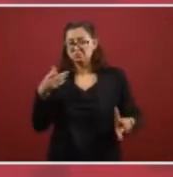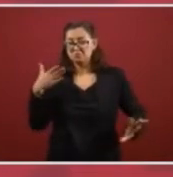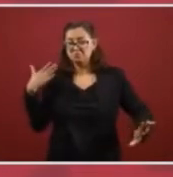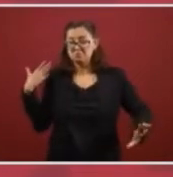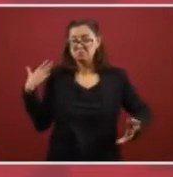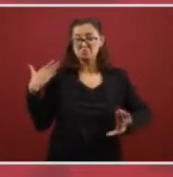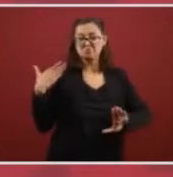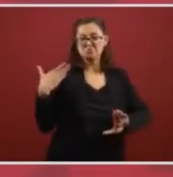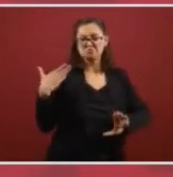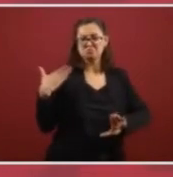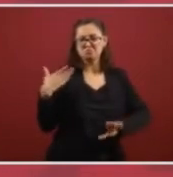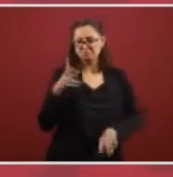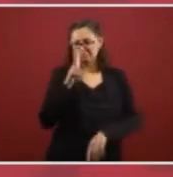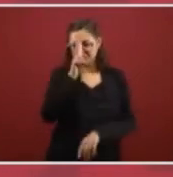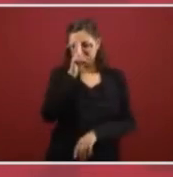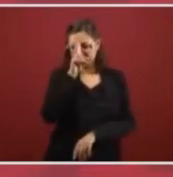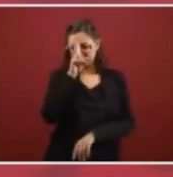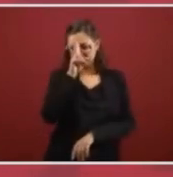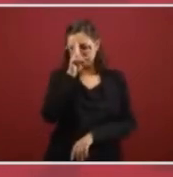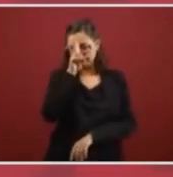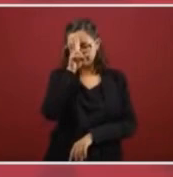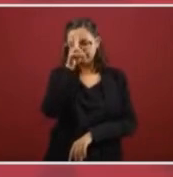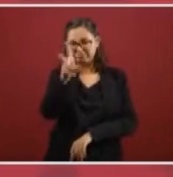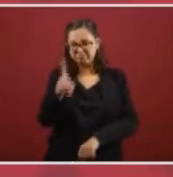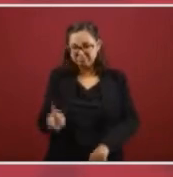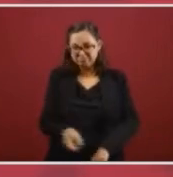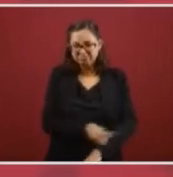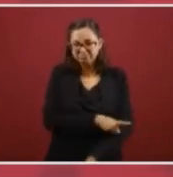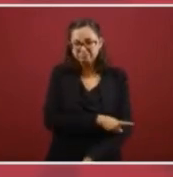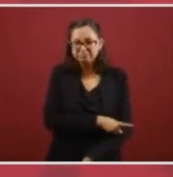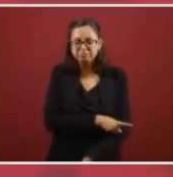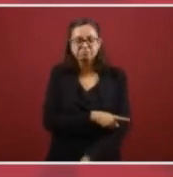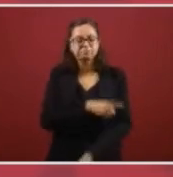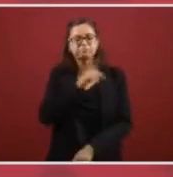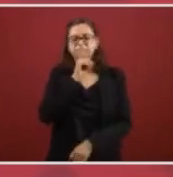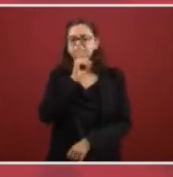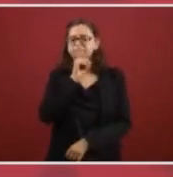any purpose to have vengeance